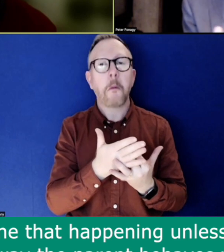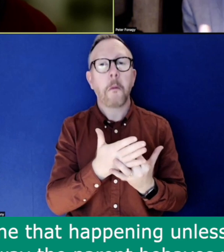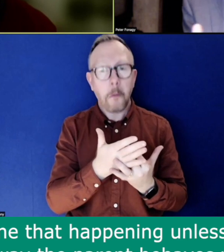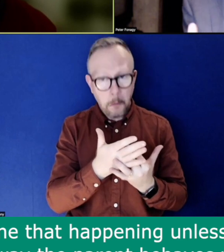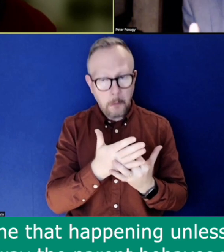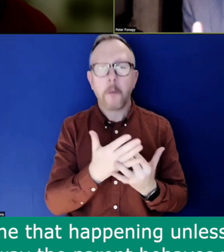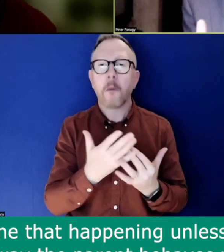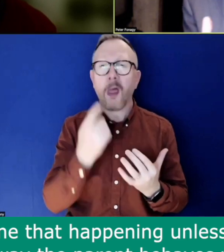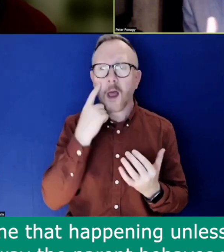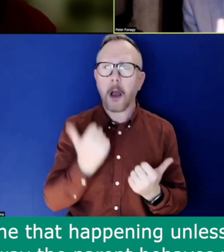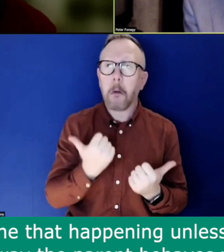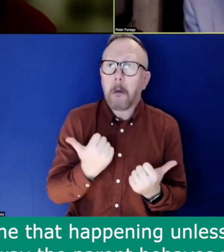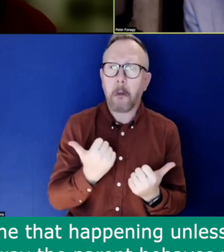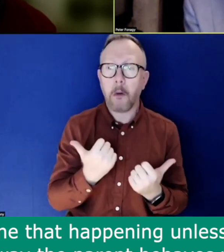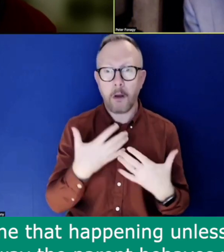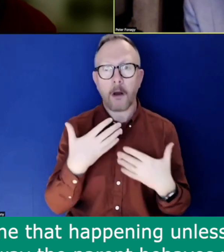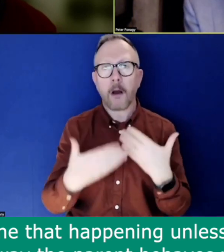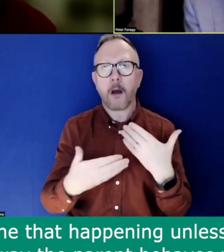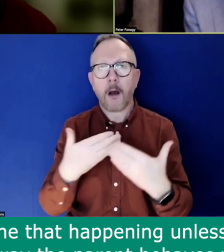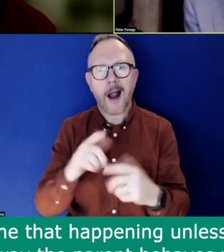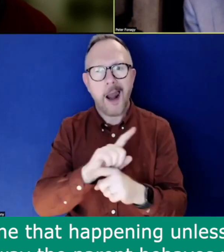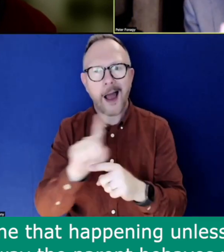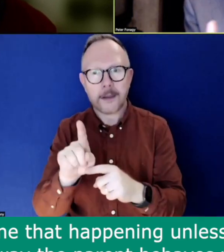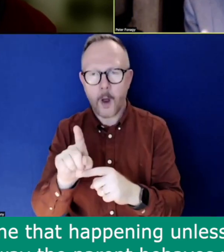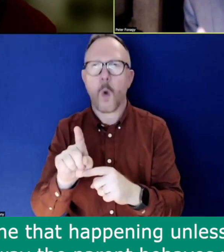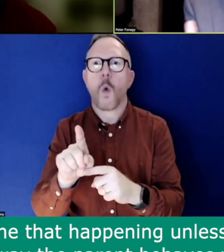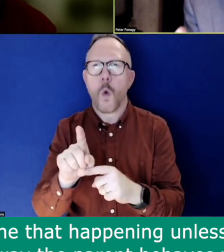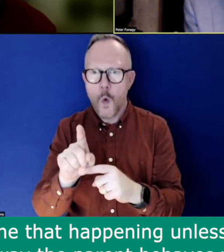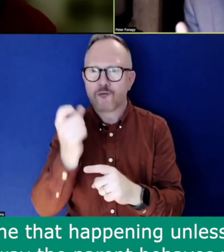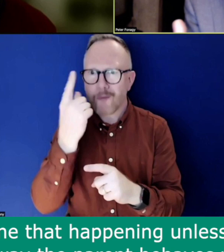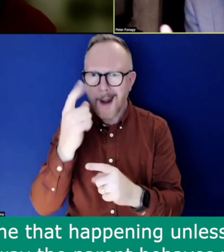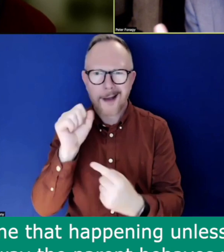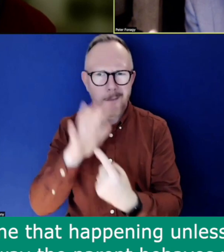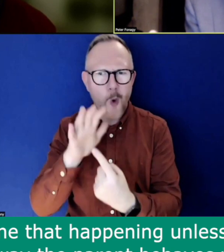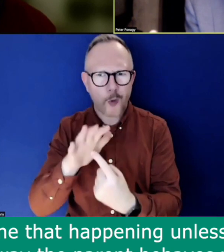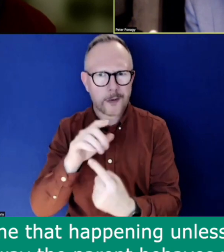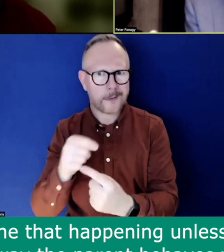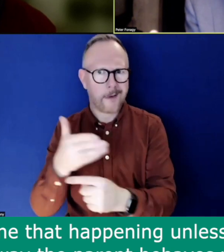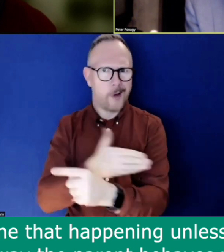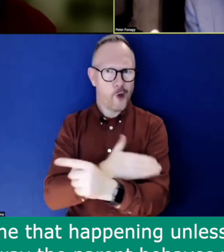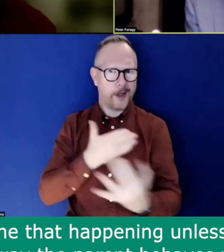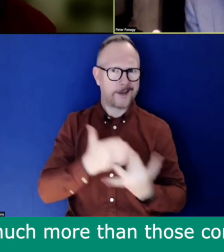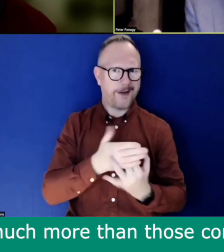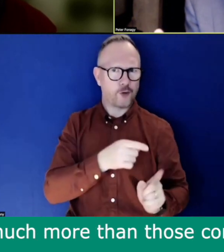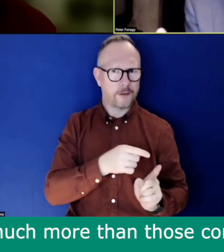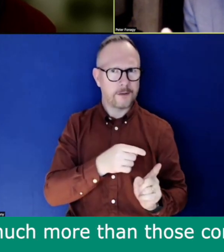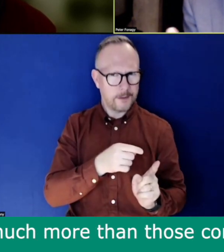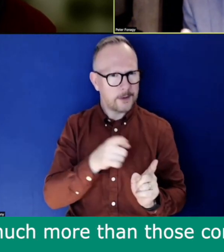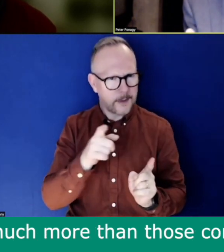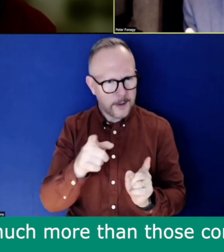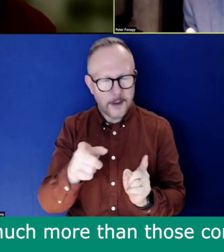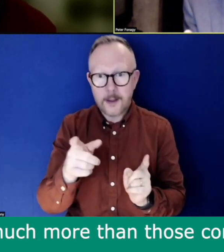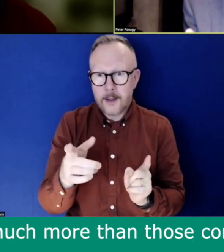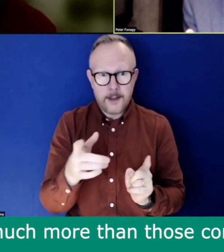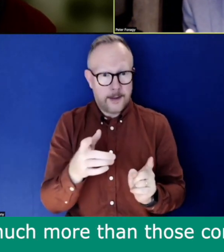to imagine that happening unless it actually profoundly changes the way the parent behaves with the child.